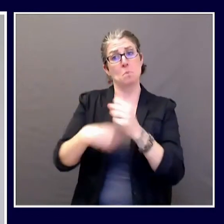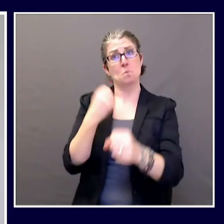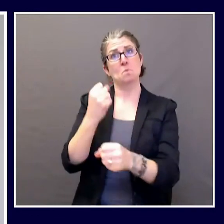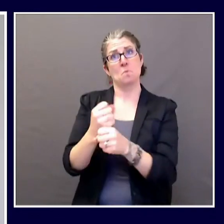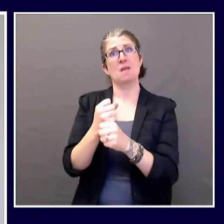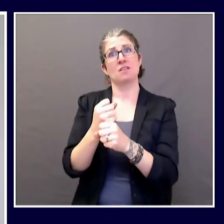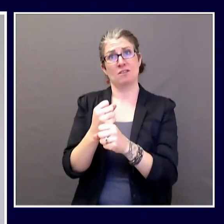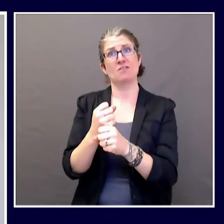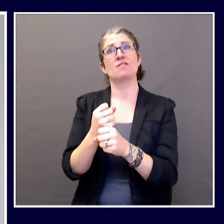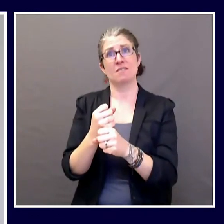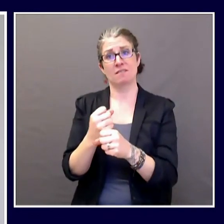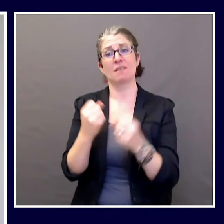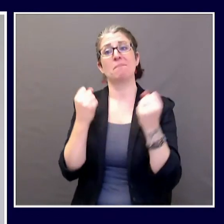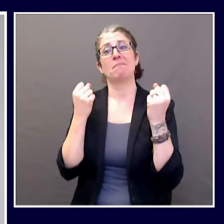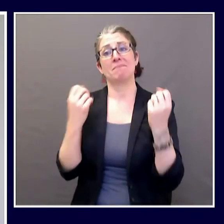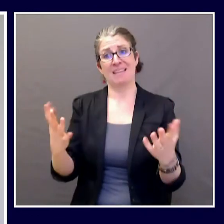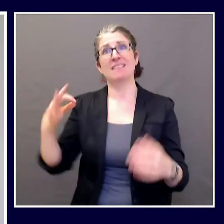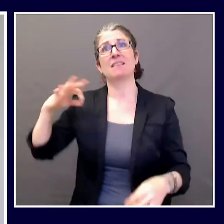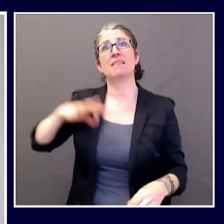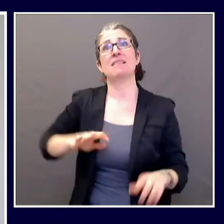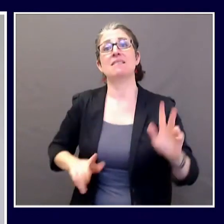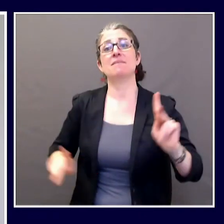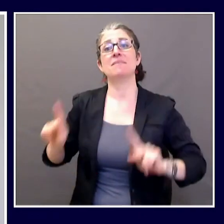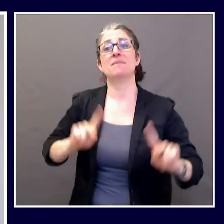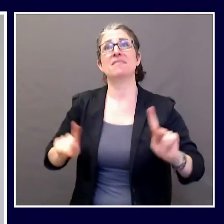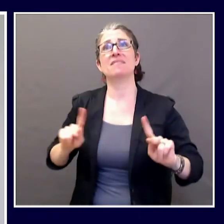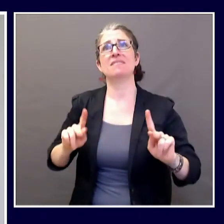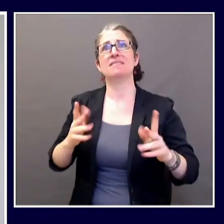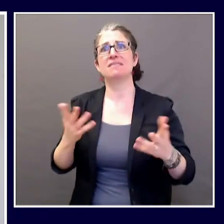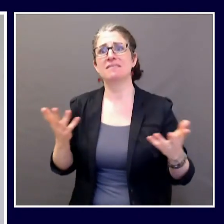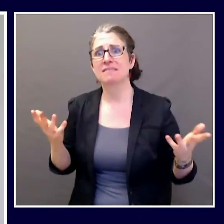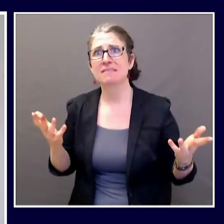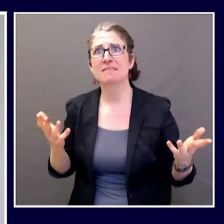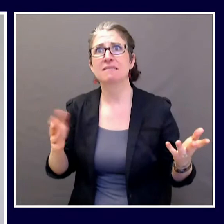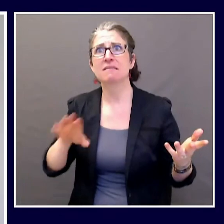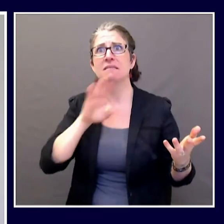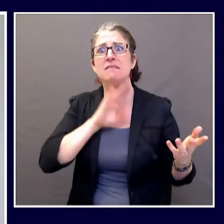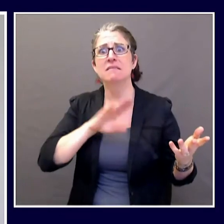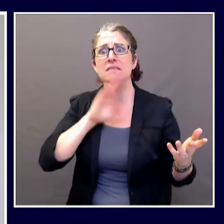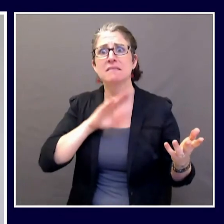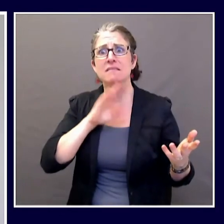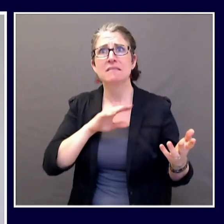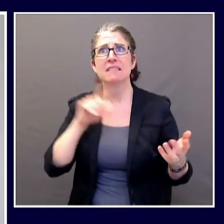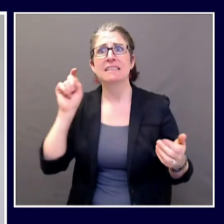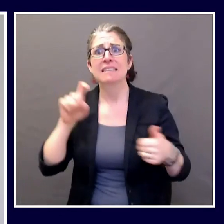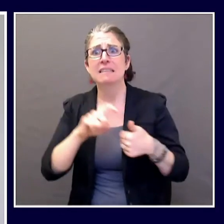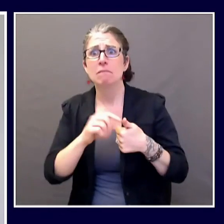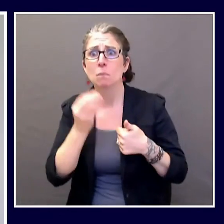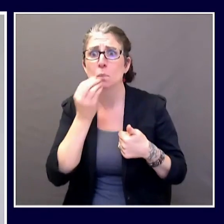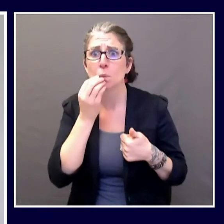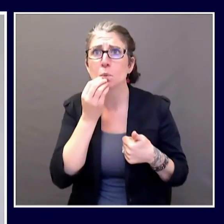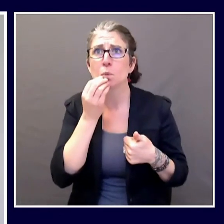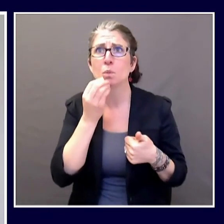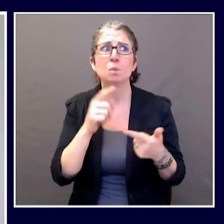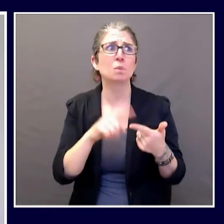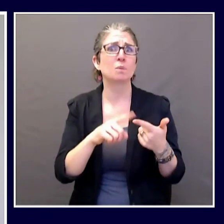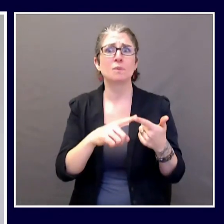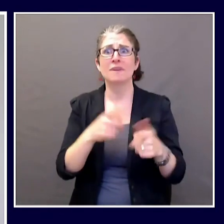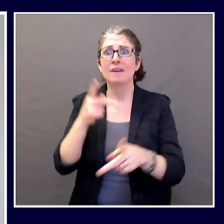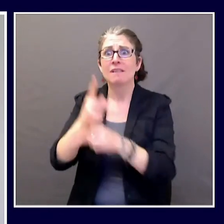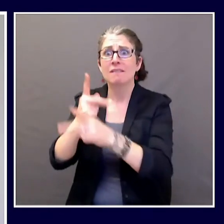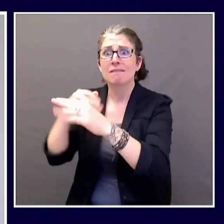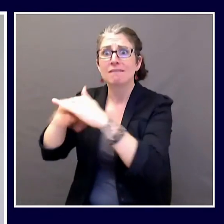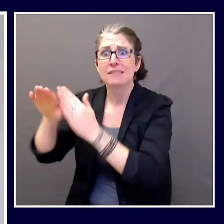have struggled with the scarcity of basic necessities like food, healthcare, and even